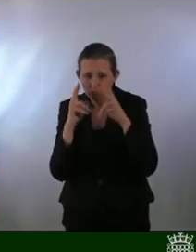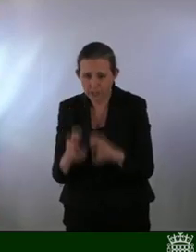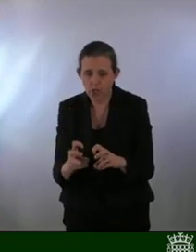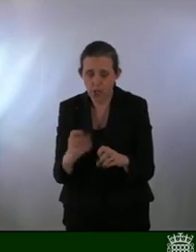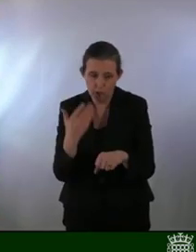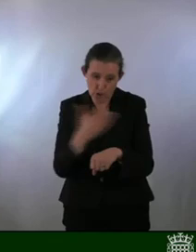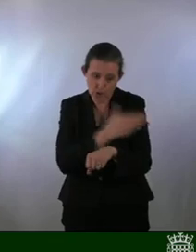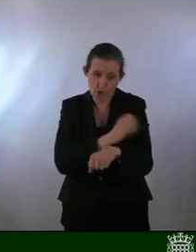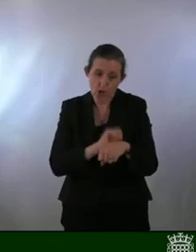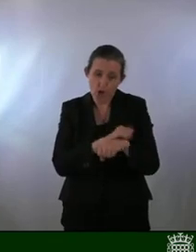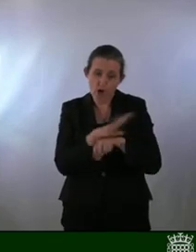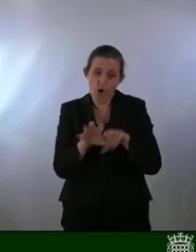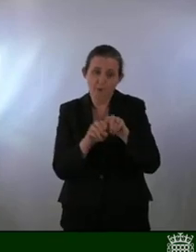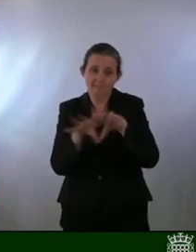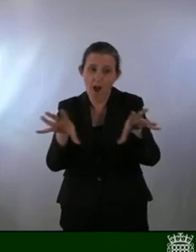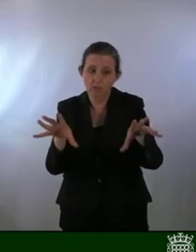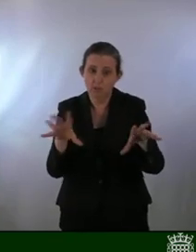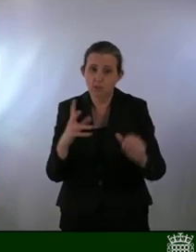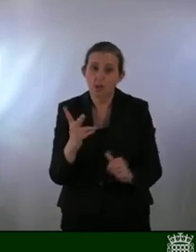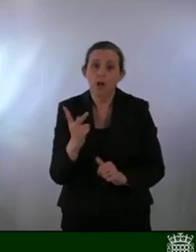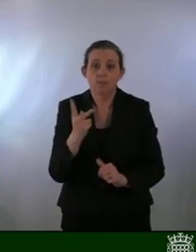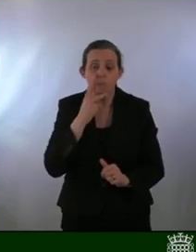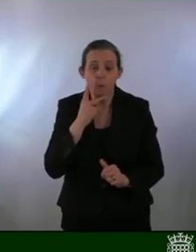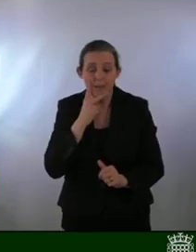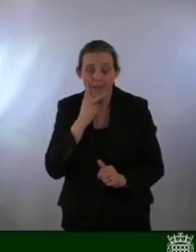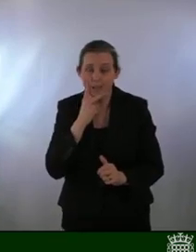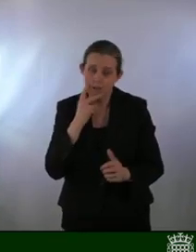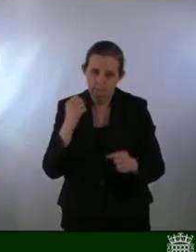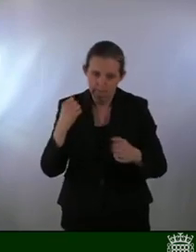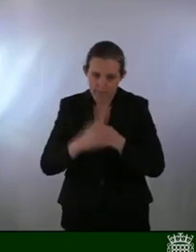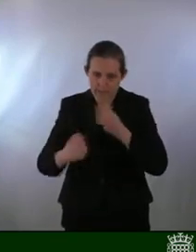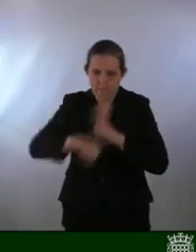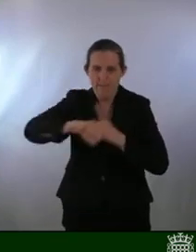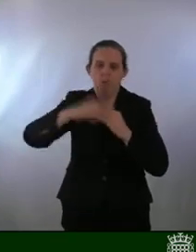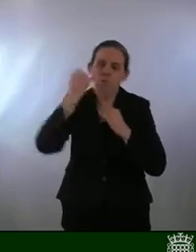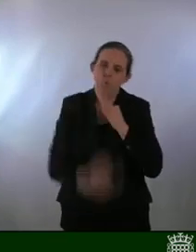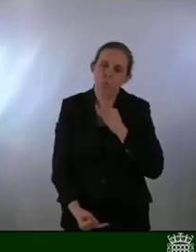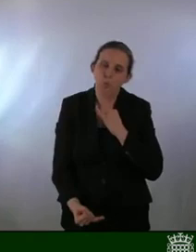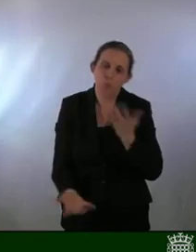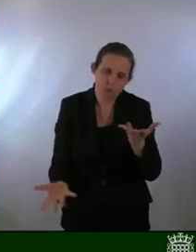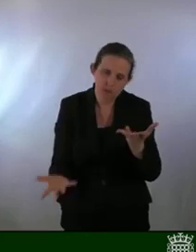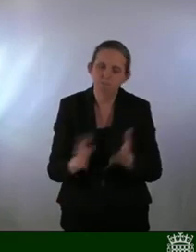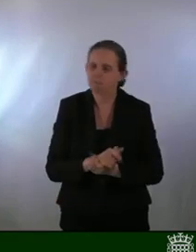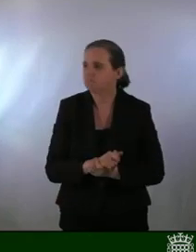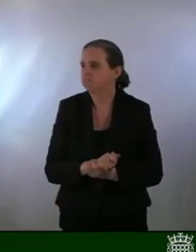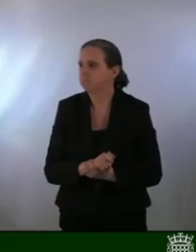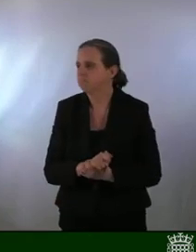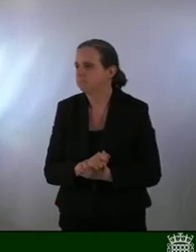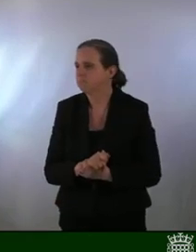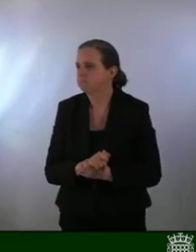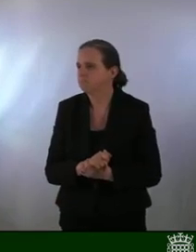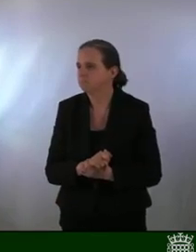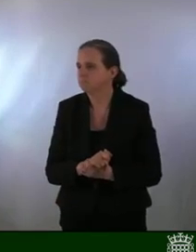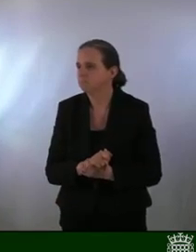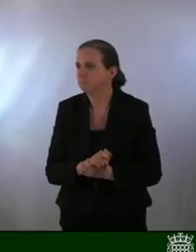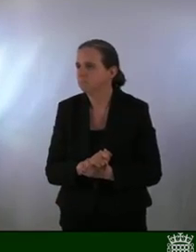that smoking makes the impact of a coronavirus worse. Cabley. Thank you, Mr. Speaker. Every time